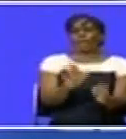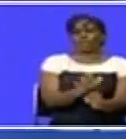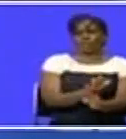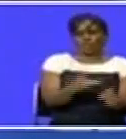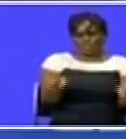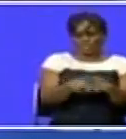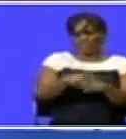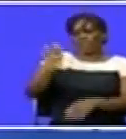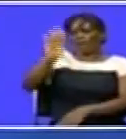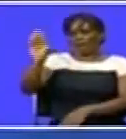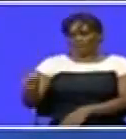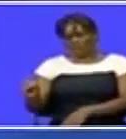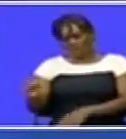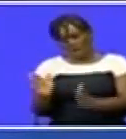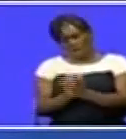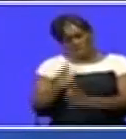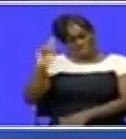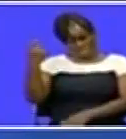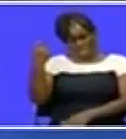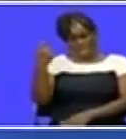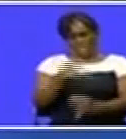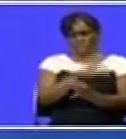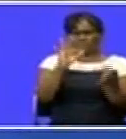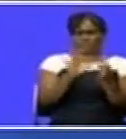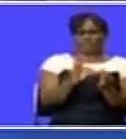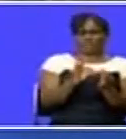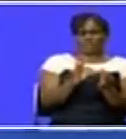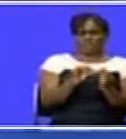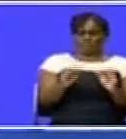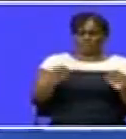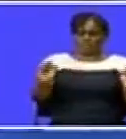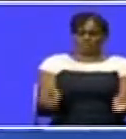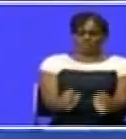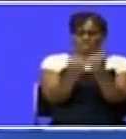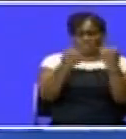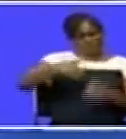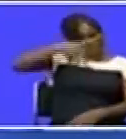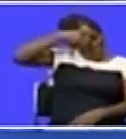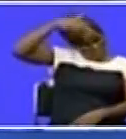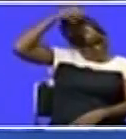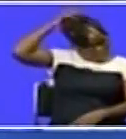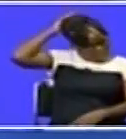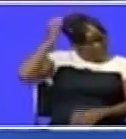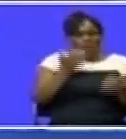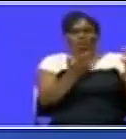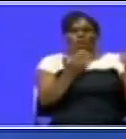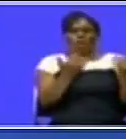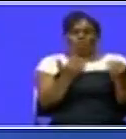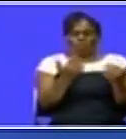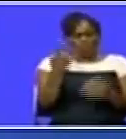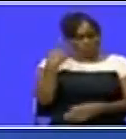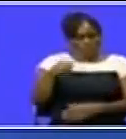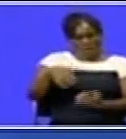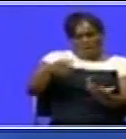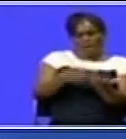and also in Africa and in Kenya in particular. This will save the carnivores. This is really the hope for carnivores.